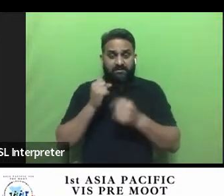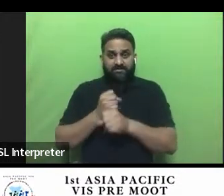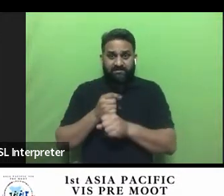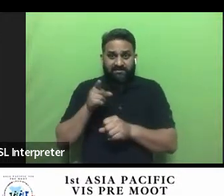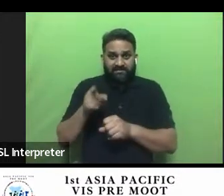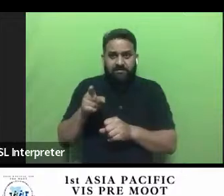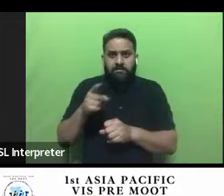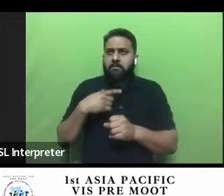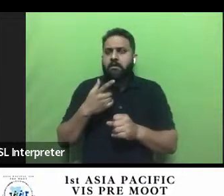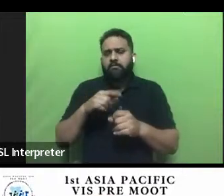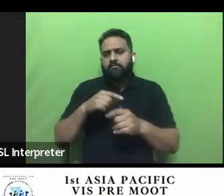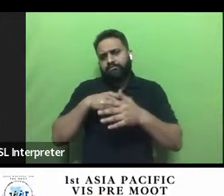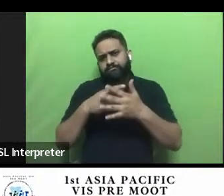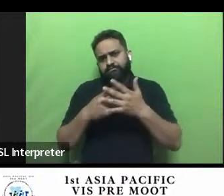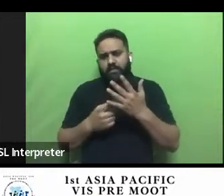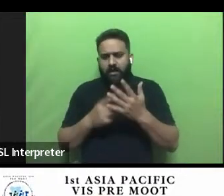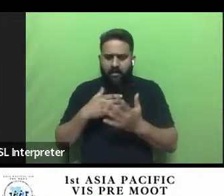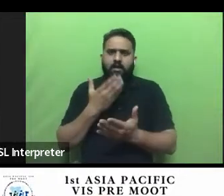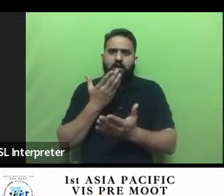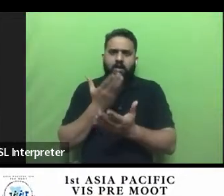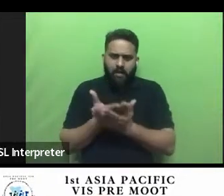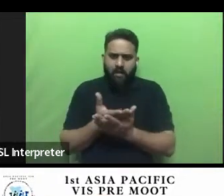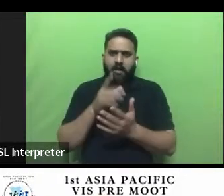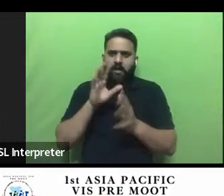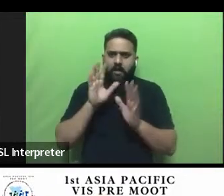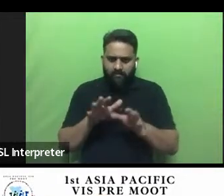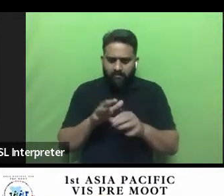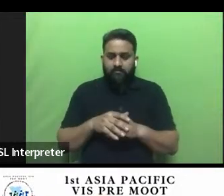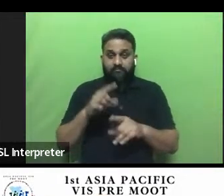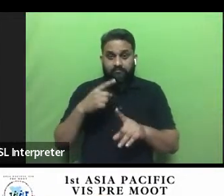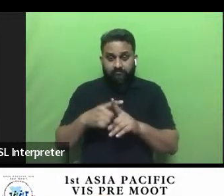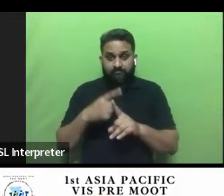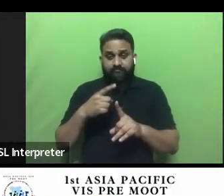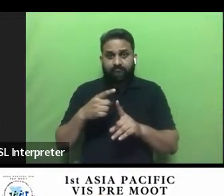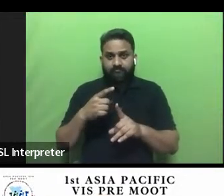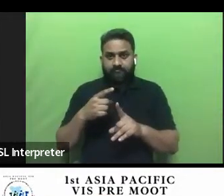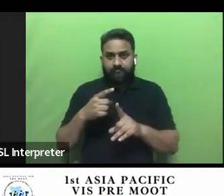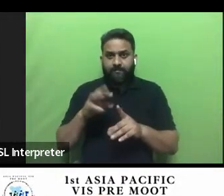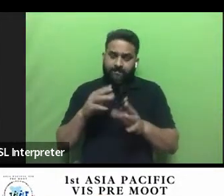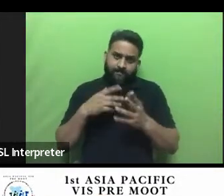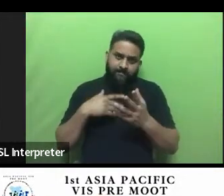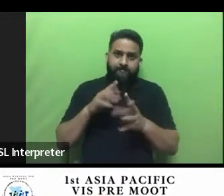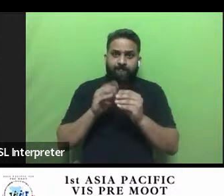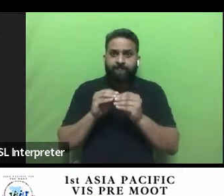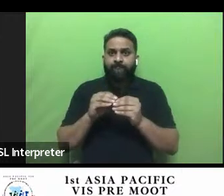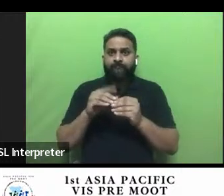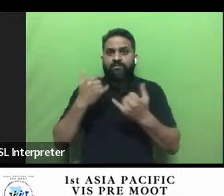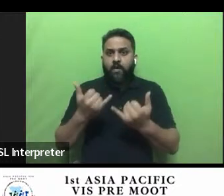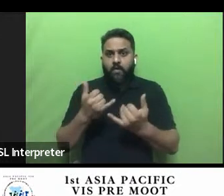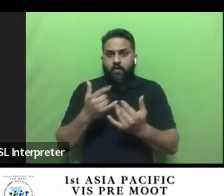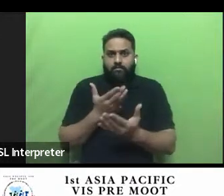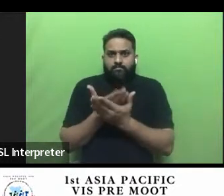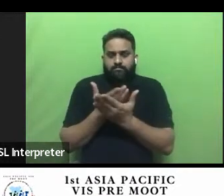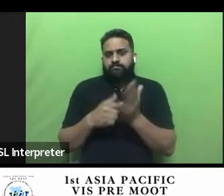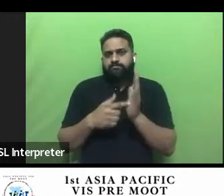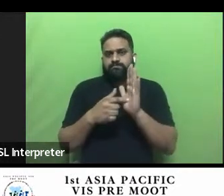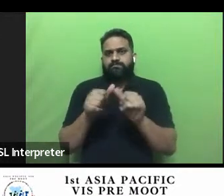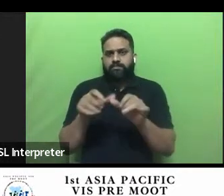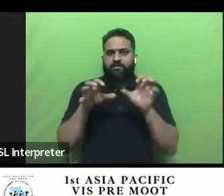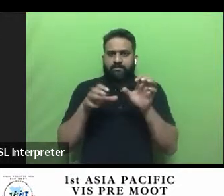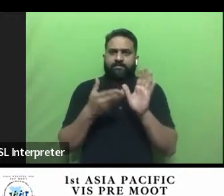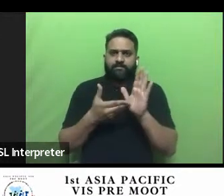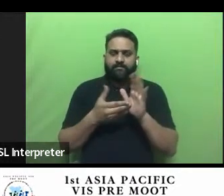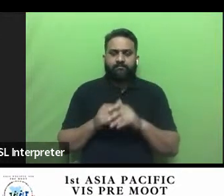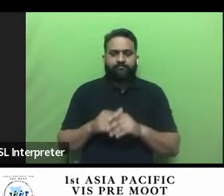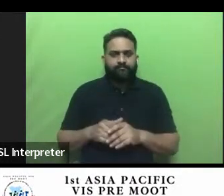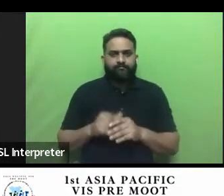applicable over arbitration agreements generally, and therefore also over the present arbitration agreement. Moving on